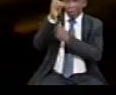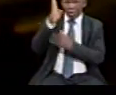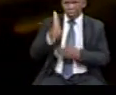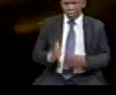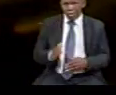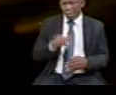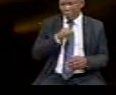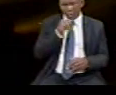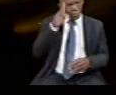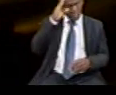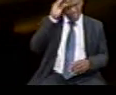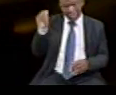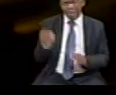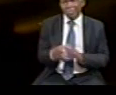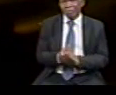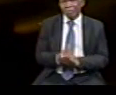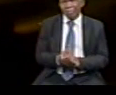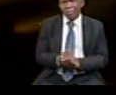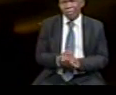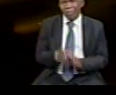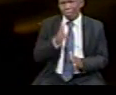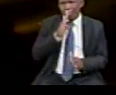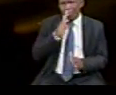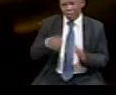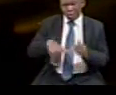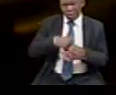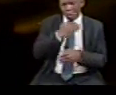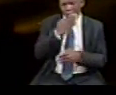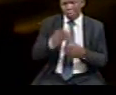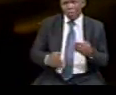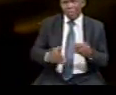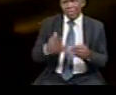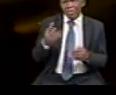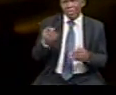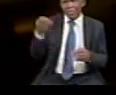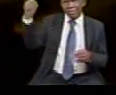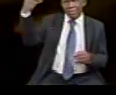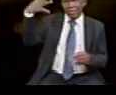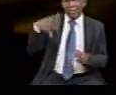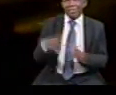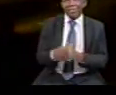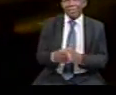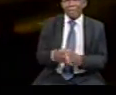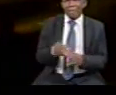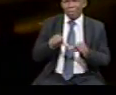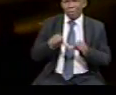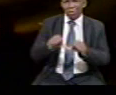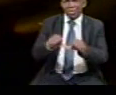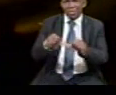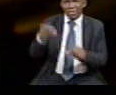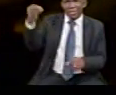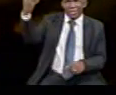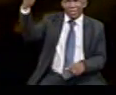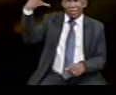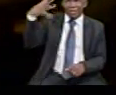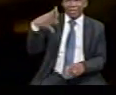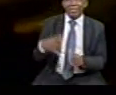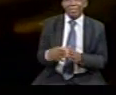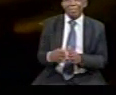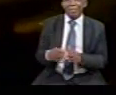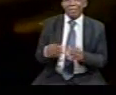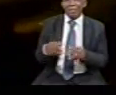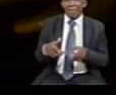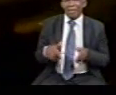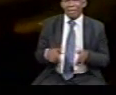Complete. Another thing you must do is you must be complete in grace. Walk in grace. Be constant in grace. Don't allow the grace. Don't fall short